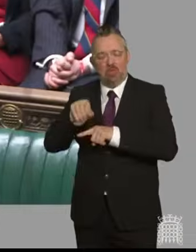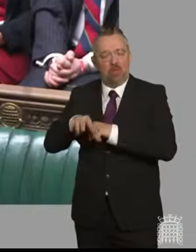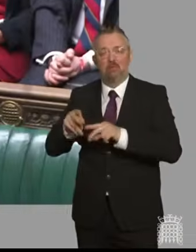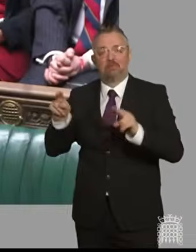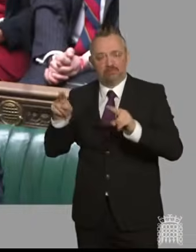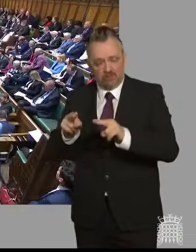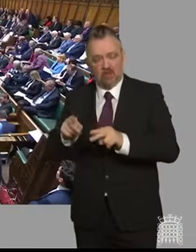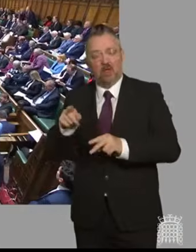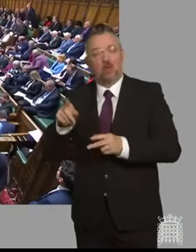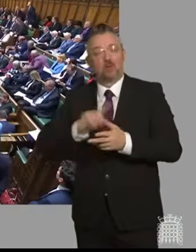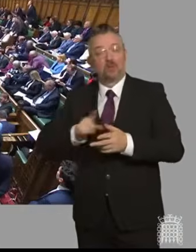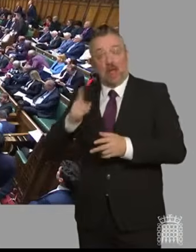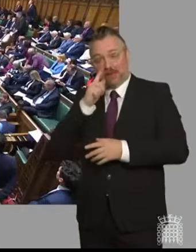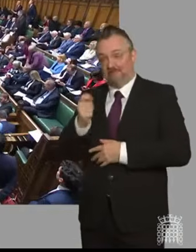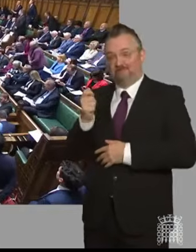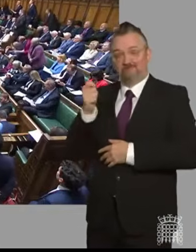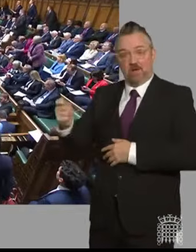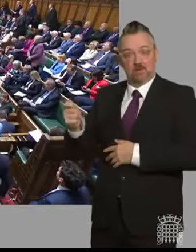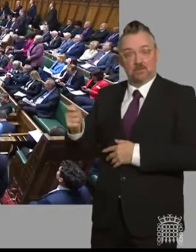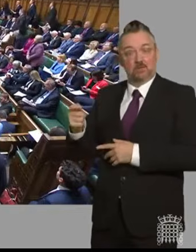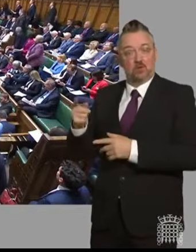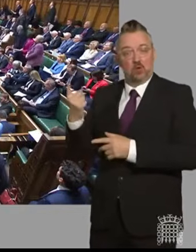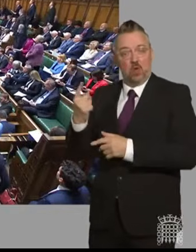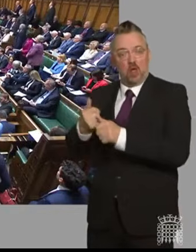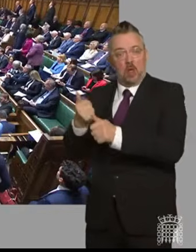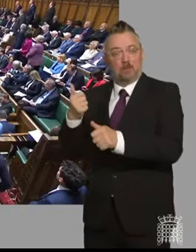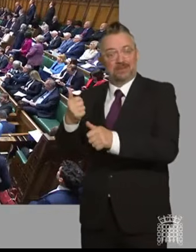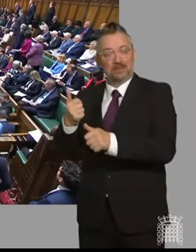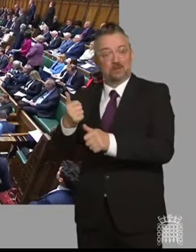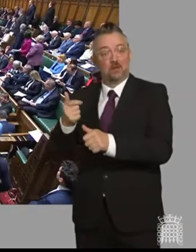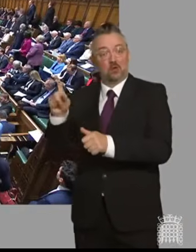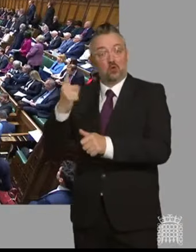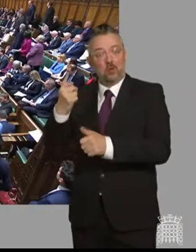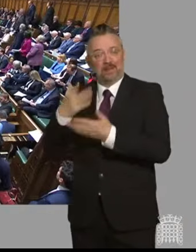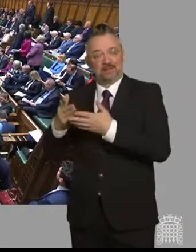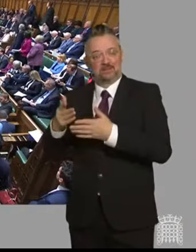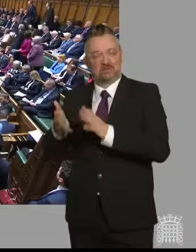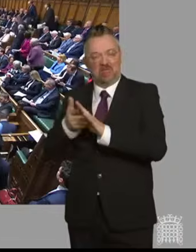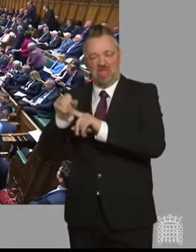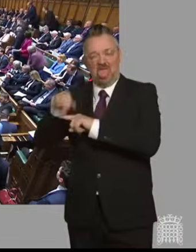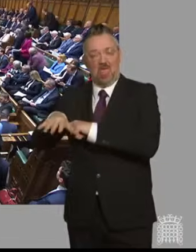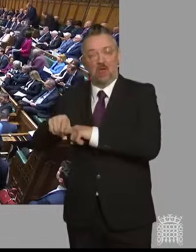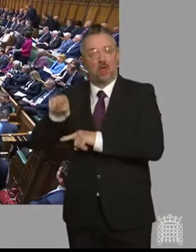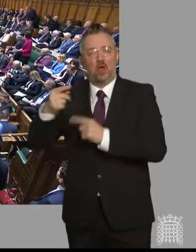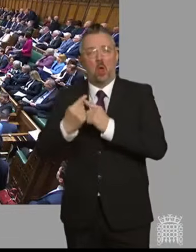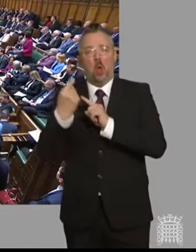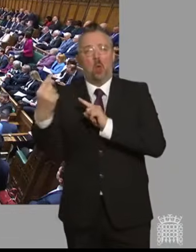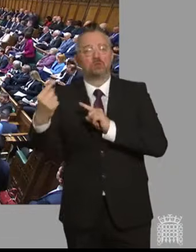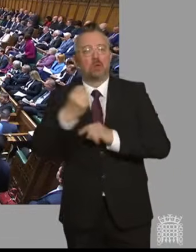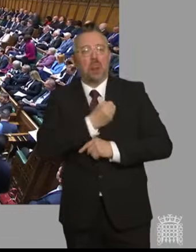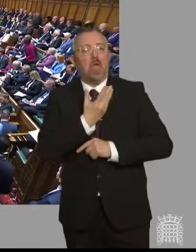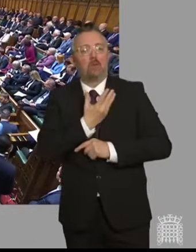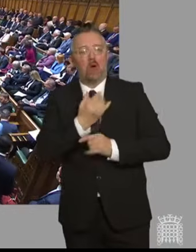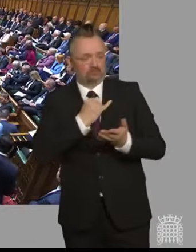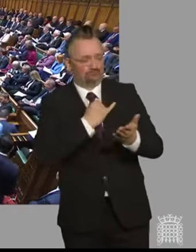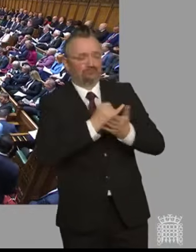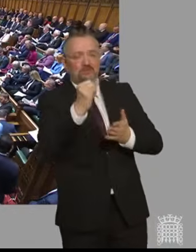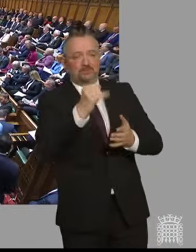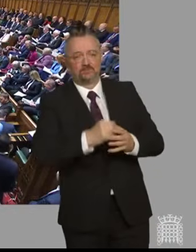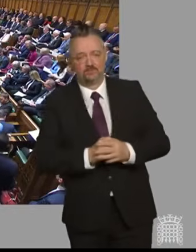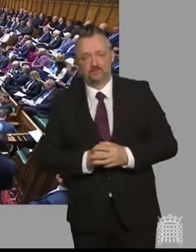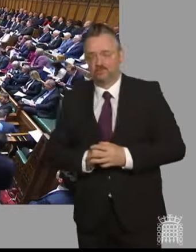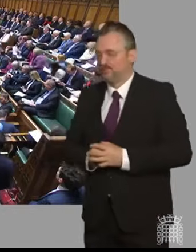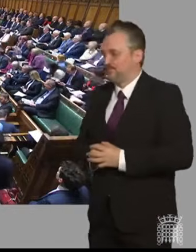party opposite. Thank you, Mr. Speaker. the parent of a 2-year-old in